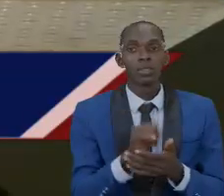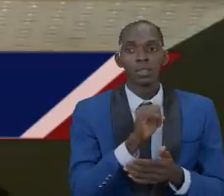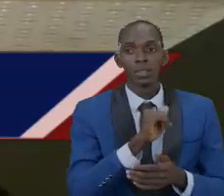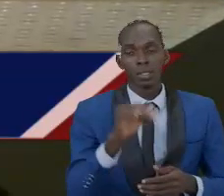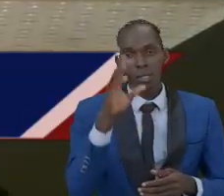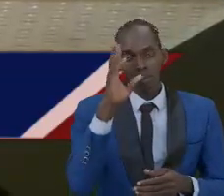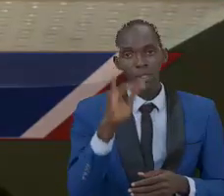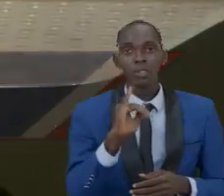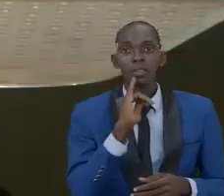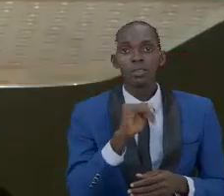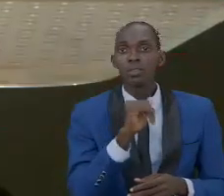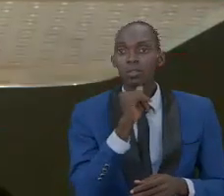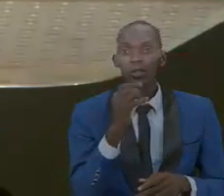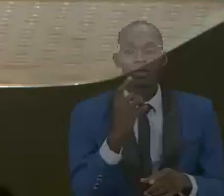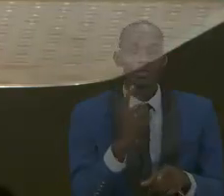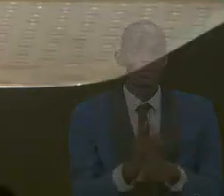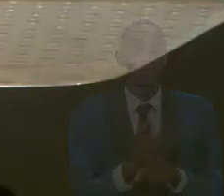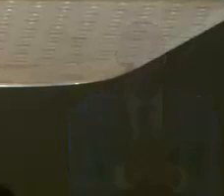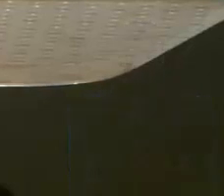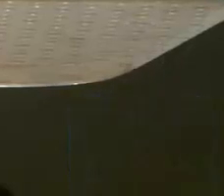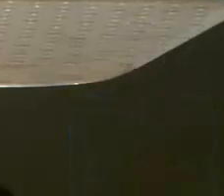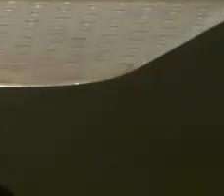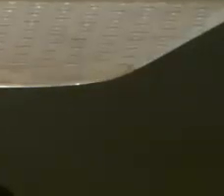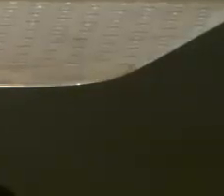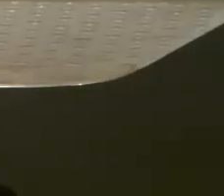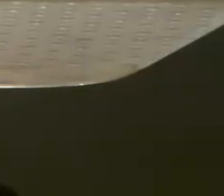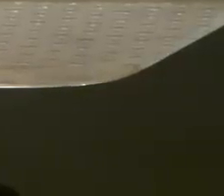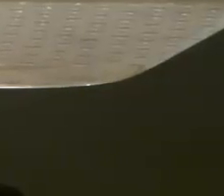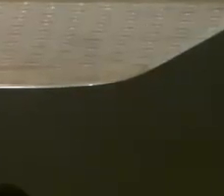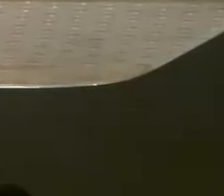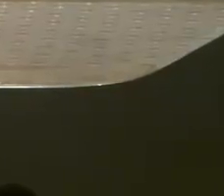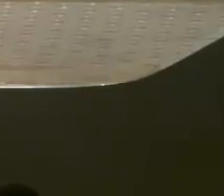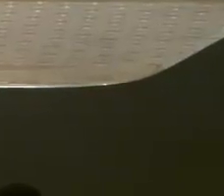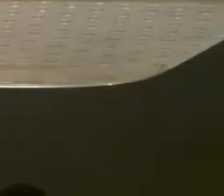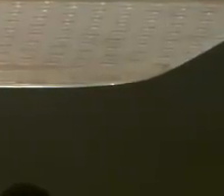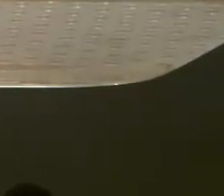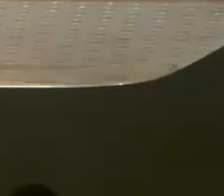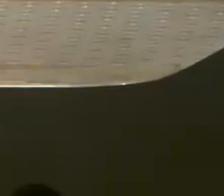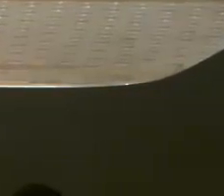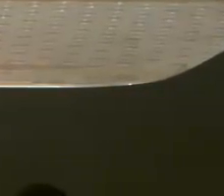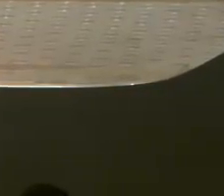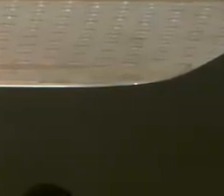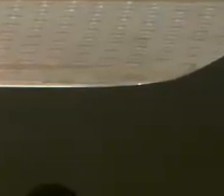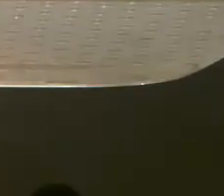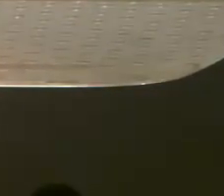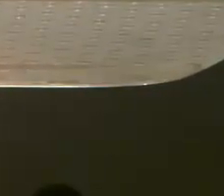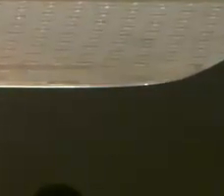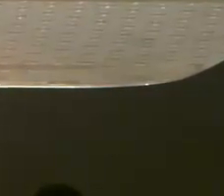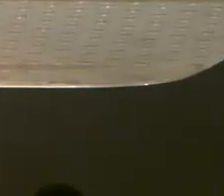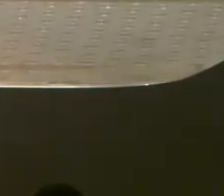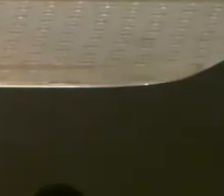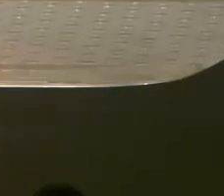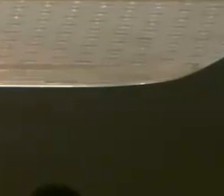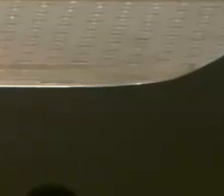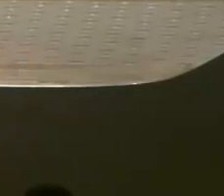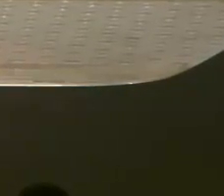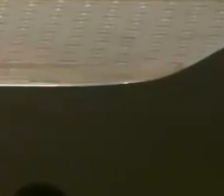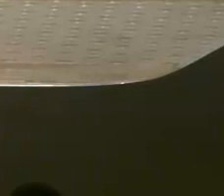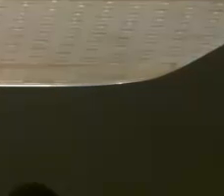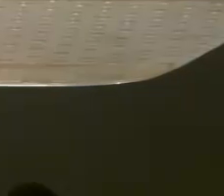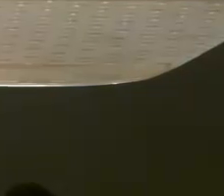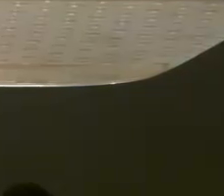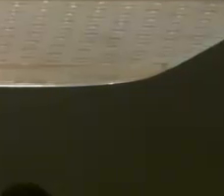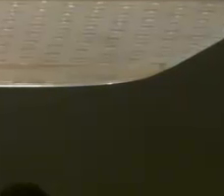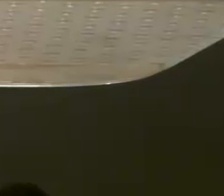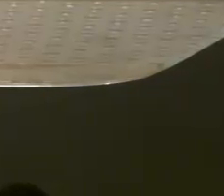man is not justified by the words of the law but by the face of Jesus